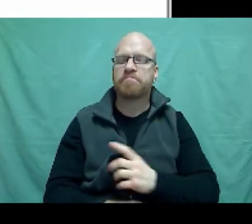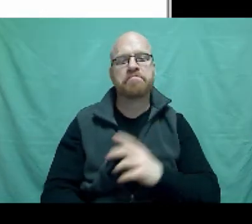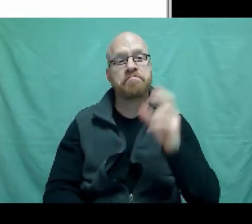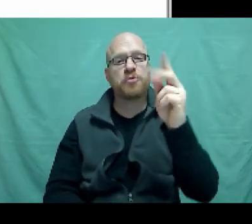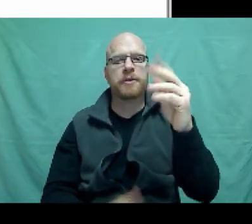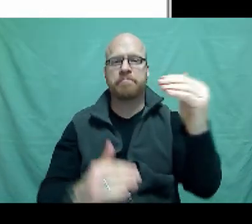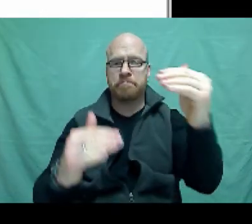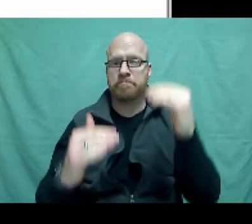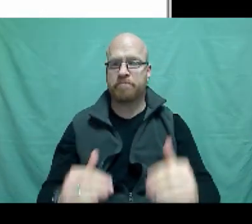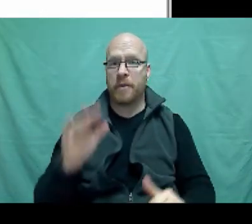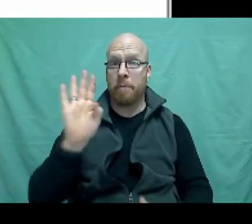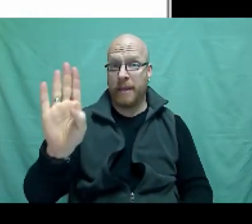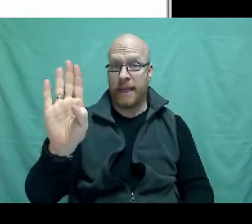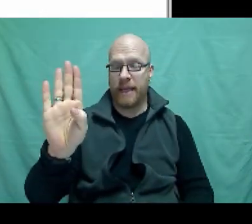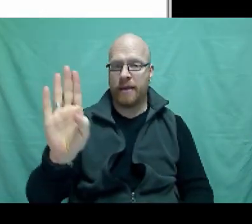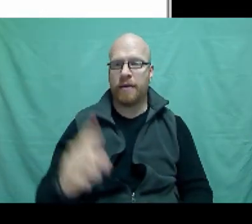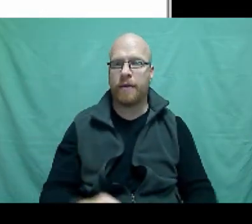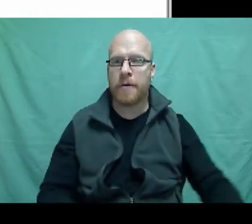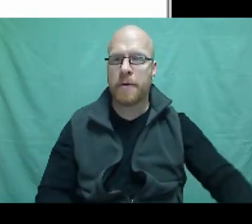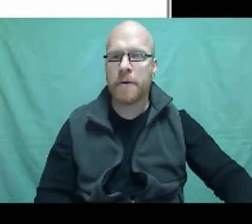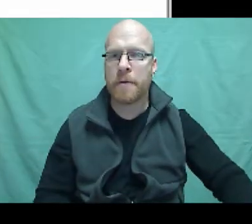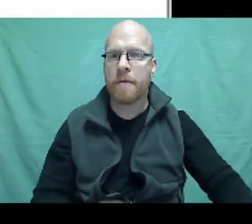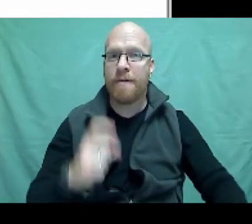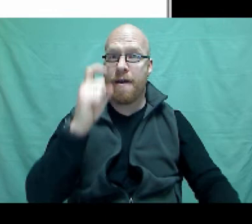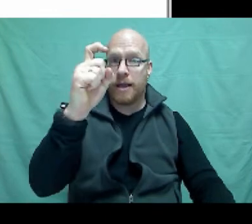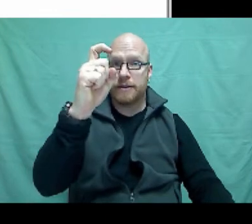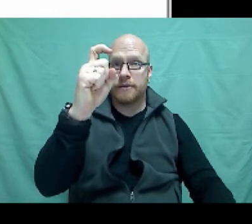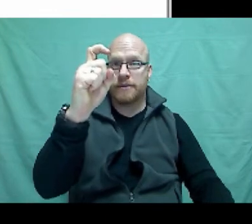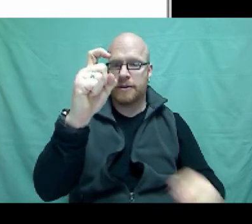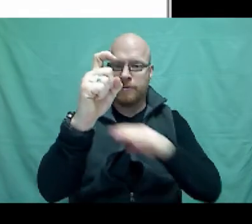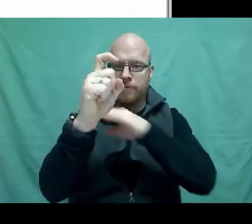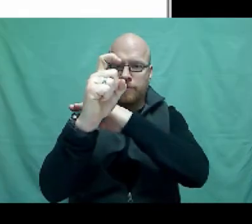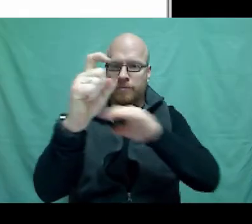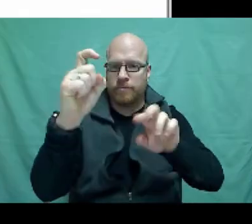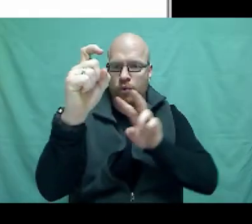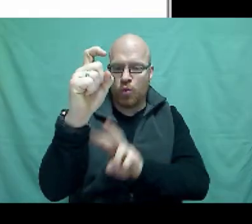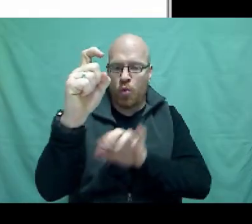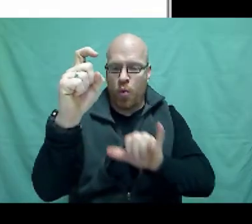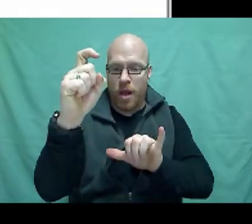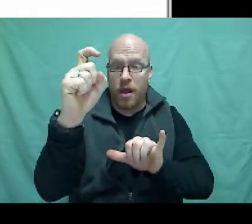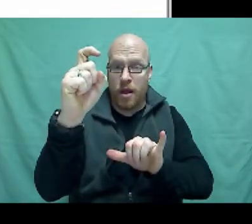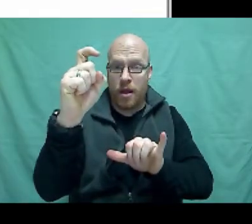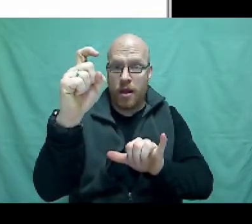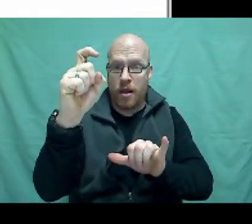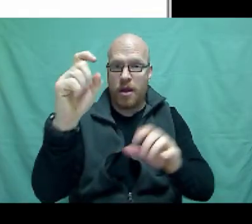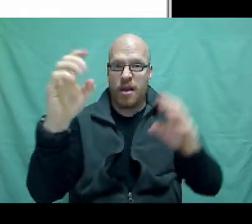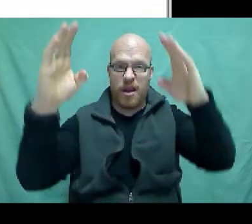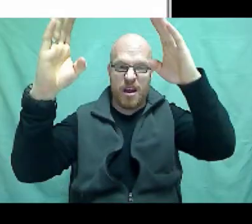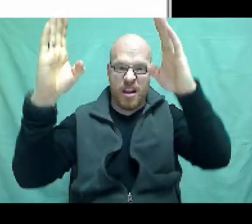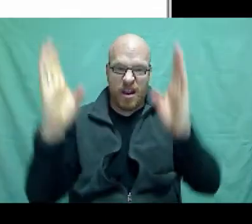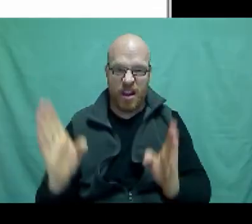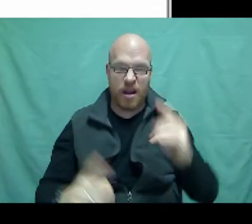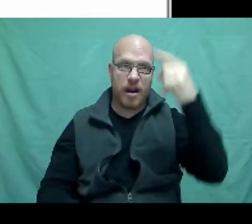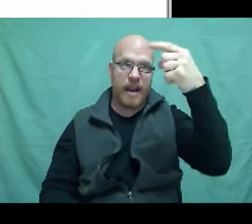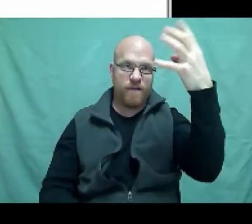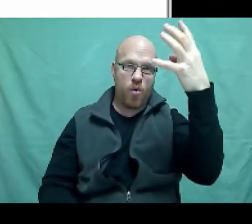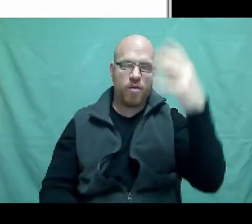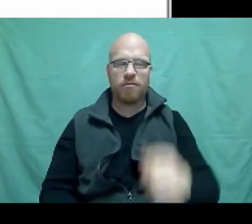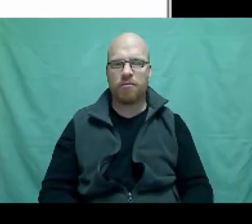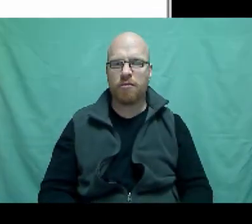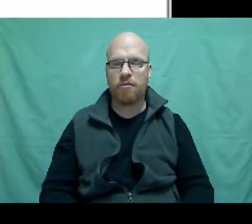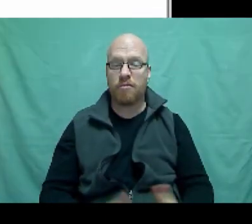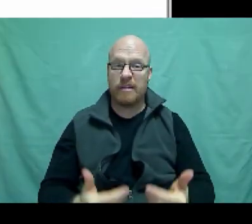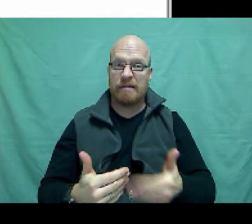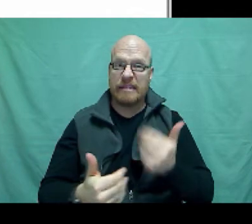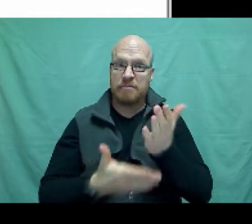Yeah. So let's move on to B. X over 2y raised